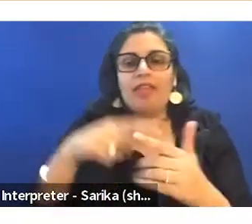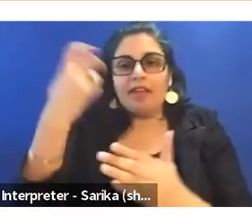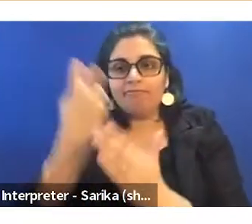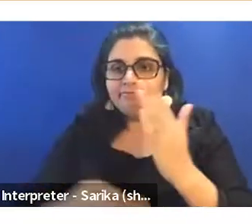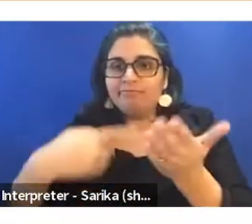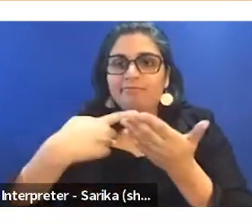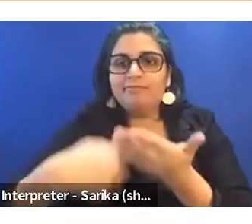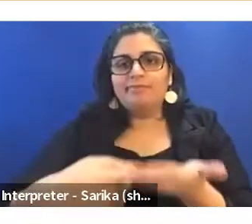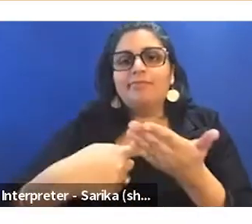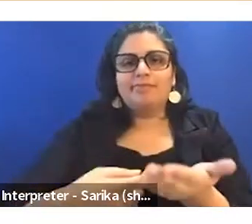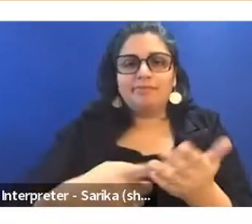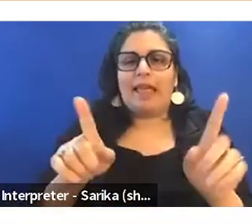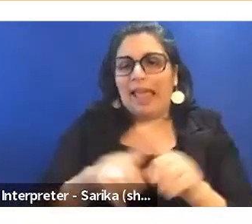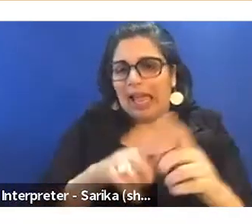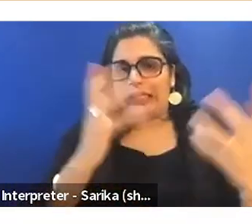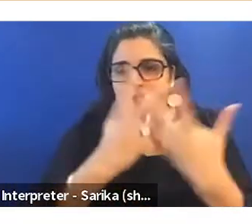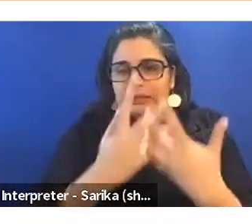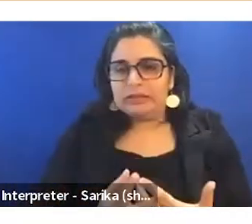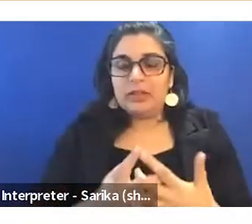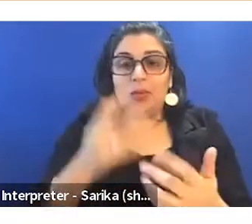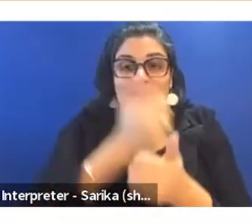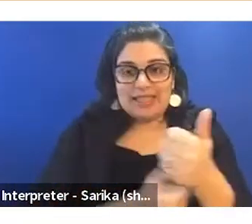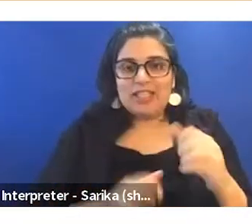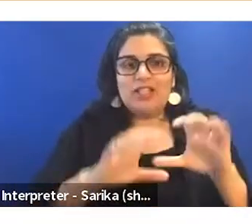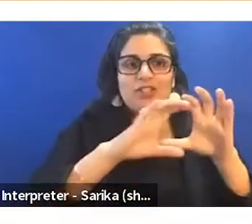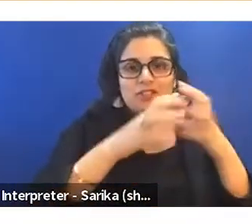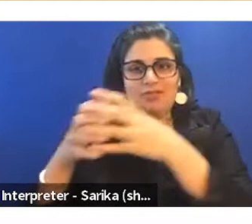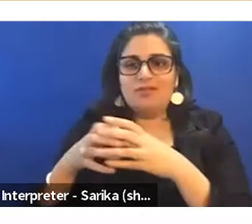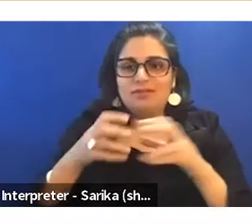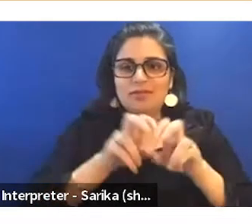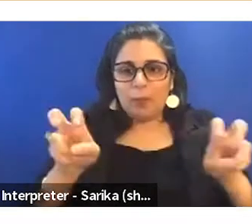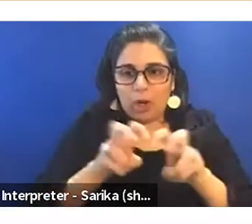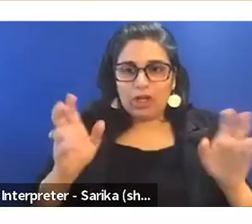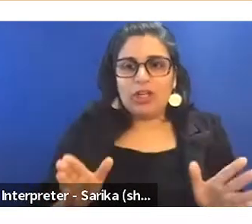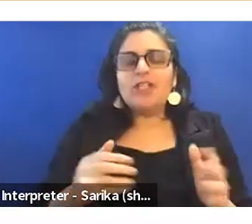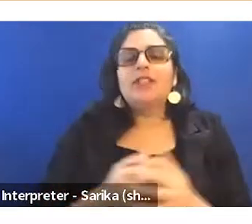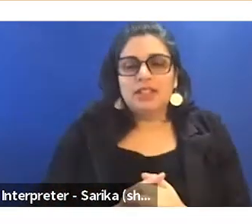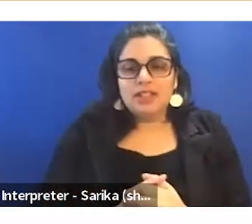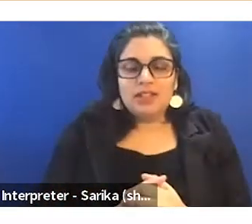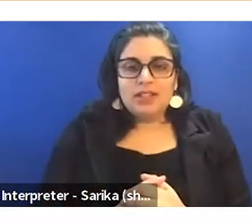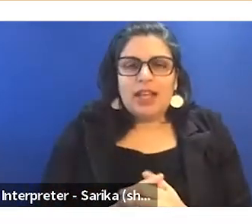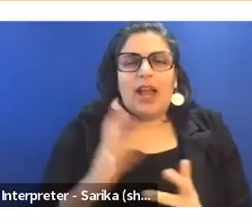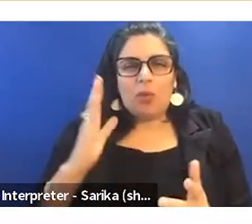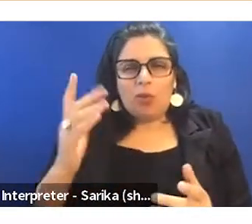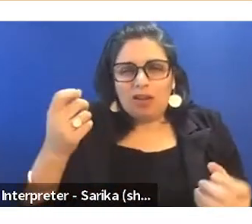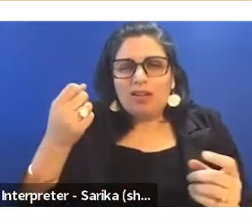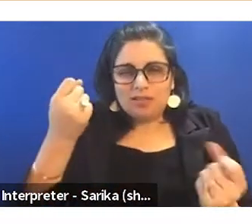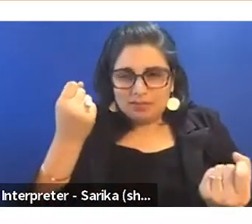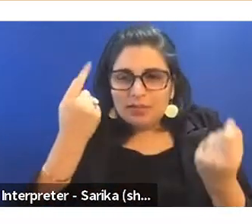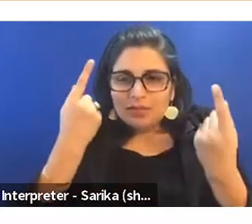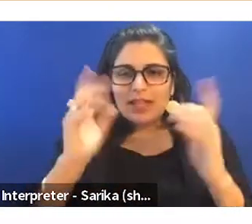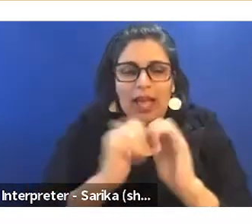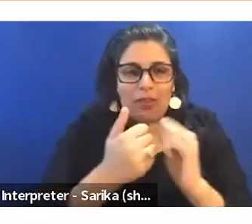conversations as we see fit with each of our partners on this project, and you'll be able to understand a little bit how this